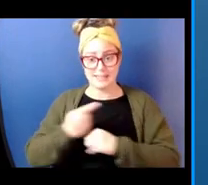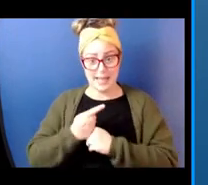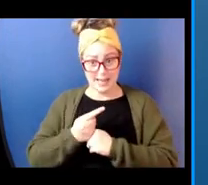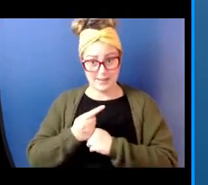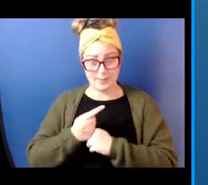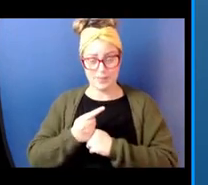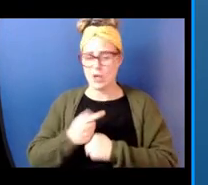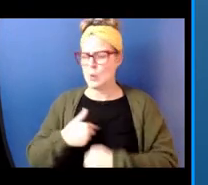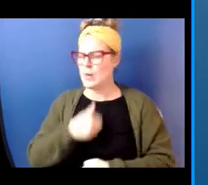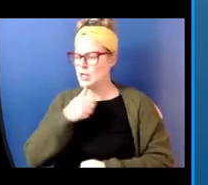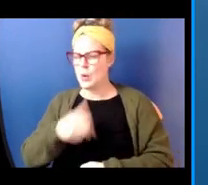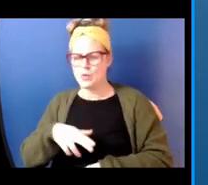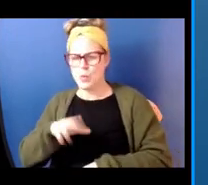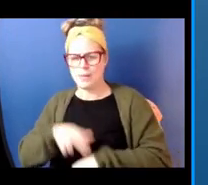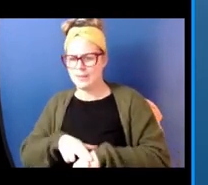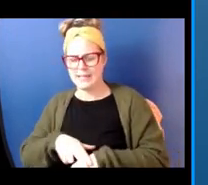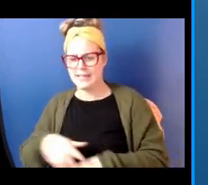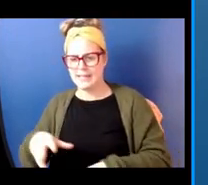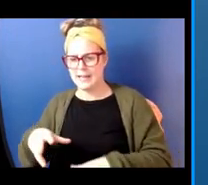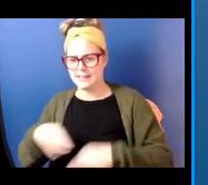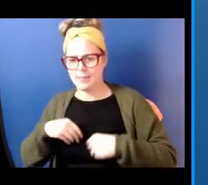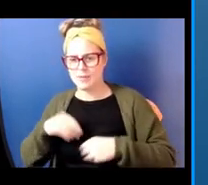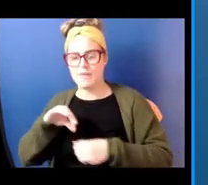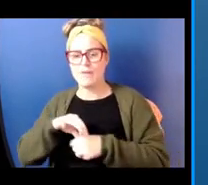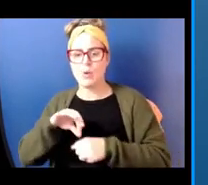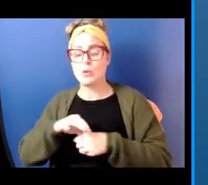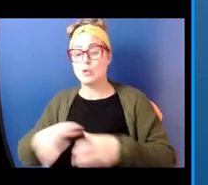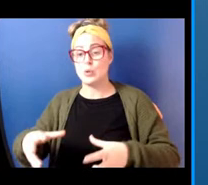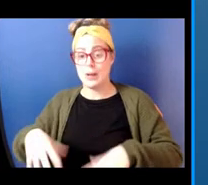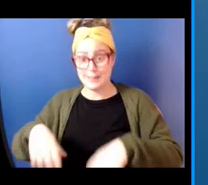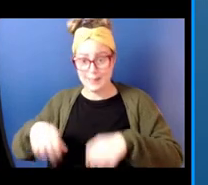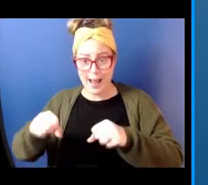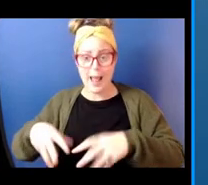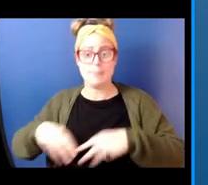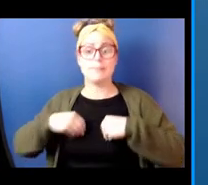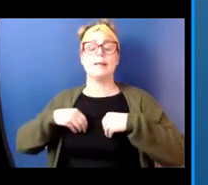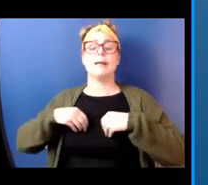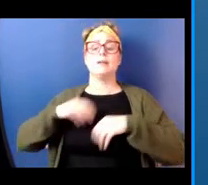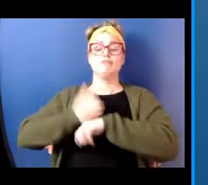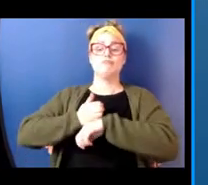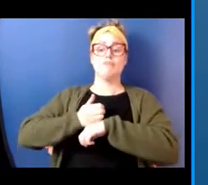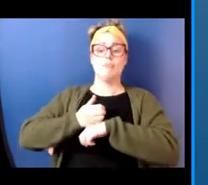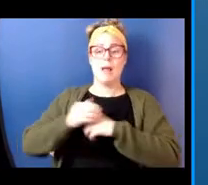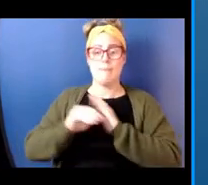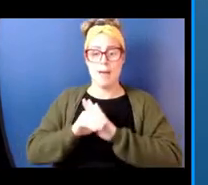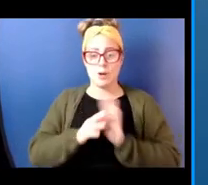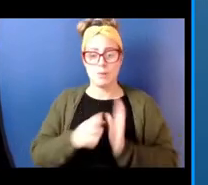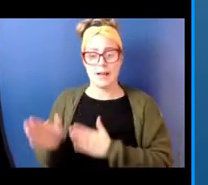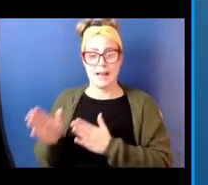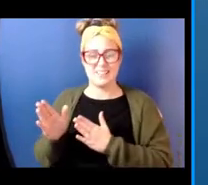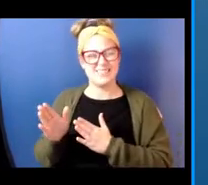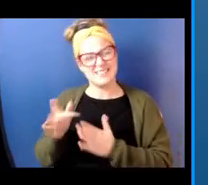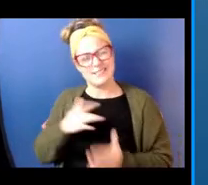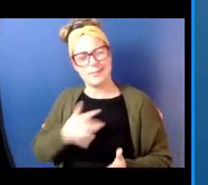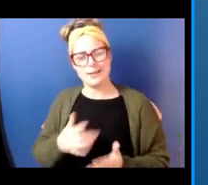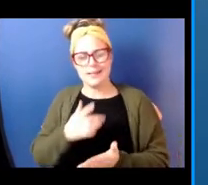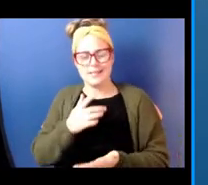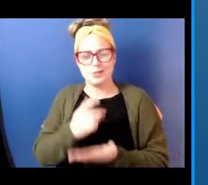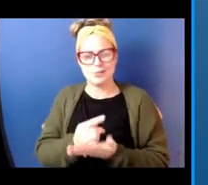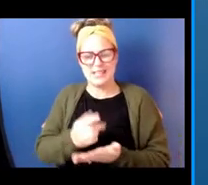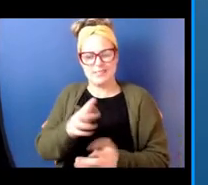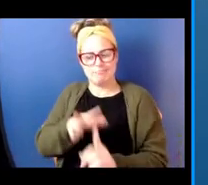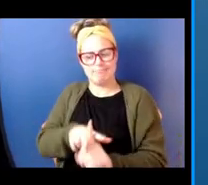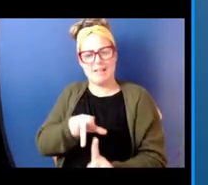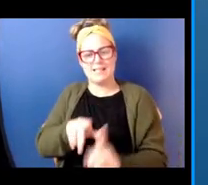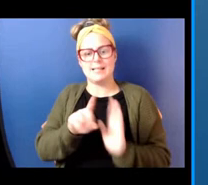take a vote to adopt the model plan it's treated as an administrative function however if